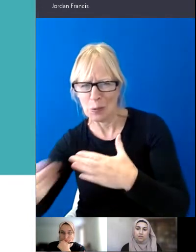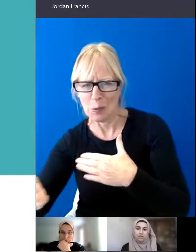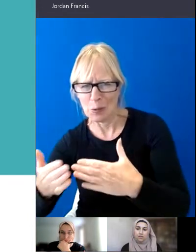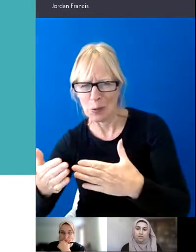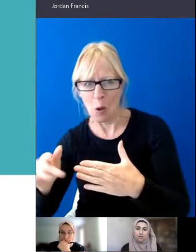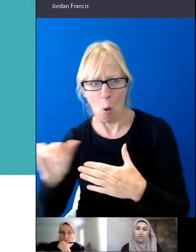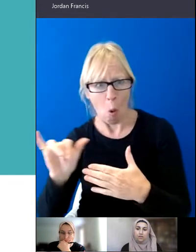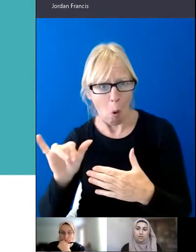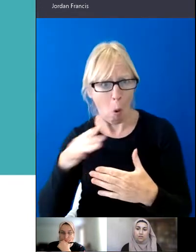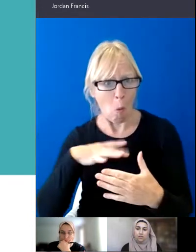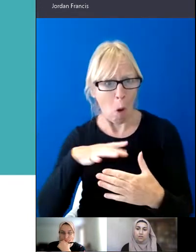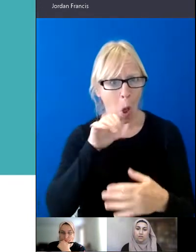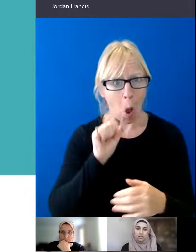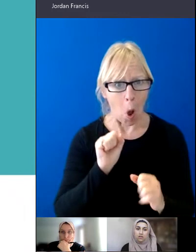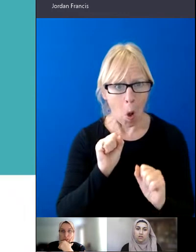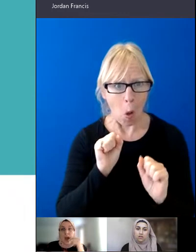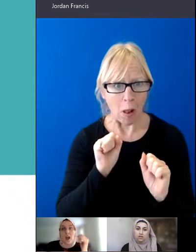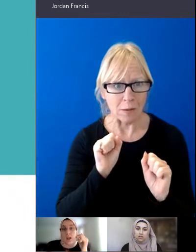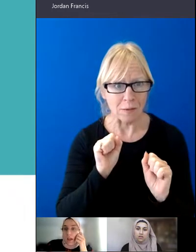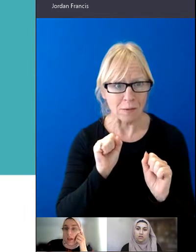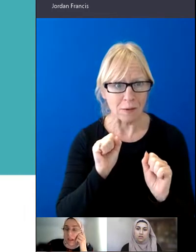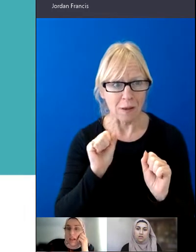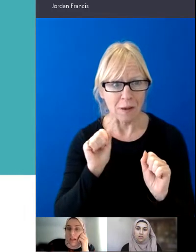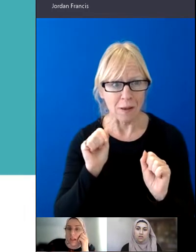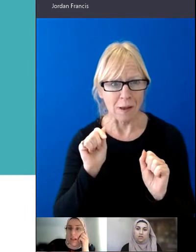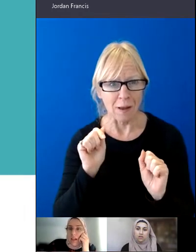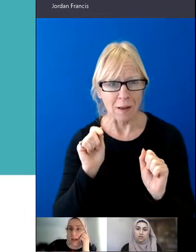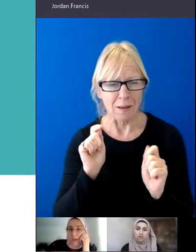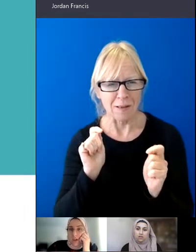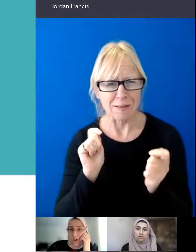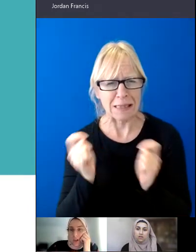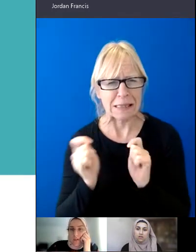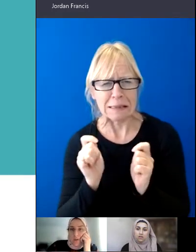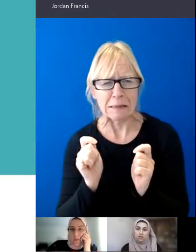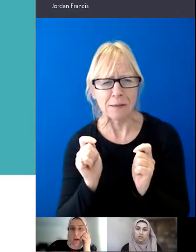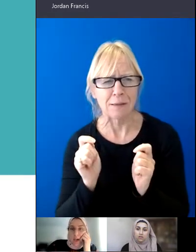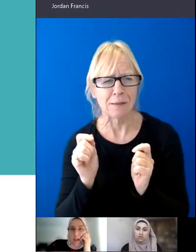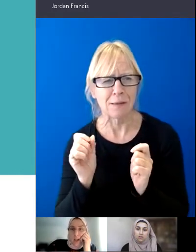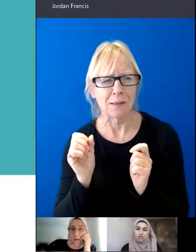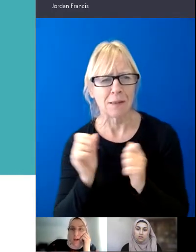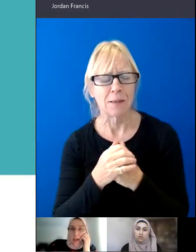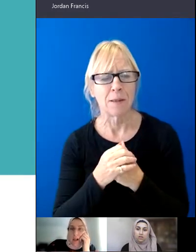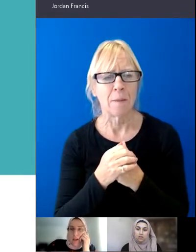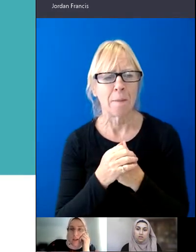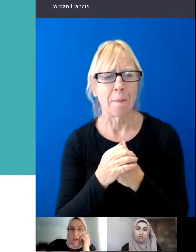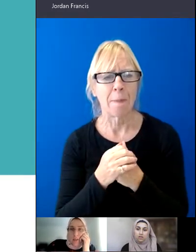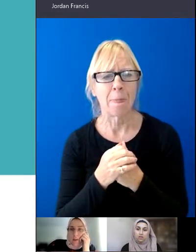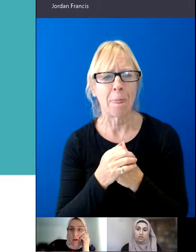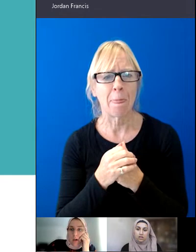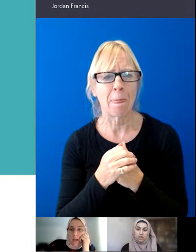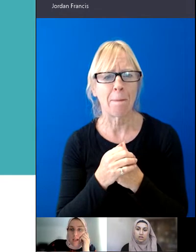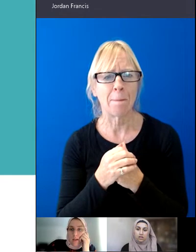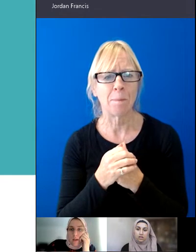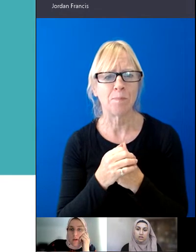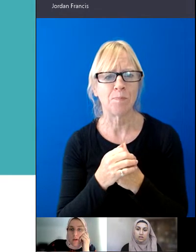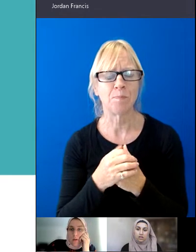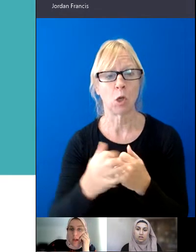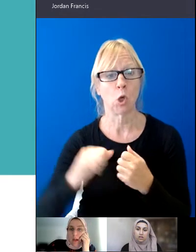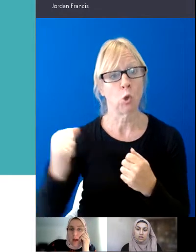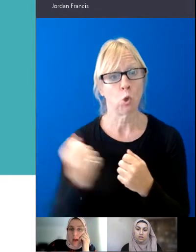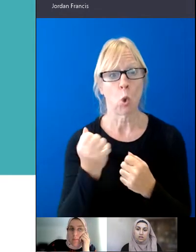Jordan? Yeah, so if someone just spotlights me the same way that the Yeah, so Jordan, I've just spotlighted you and Helen should be